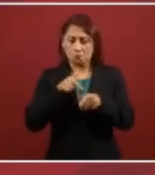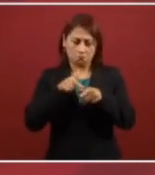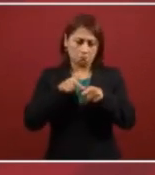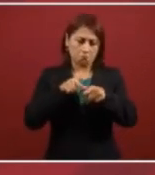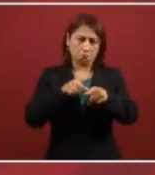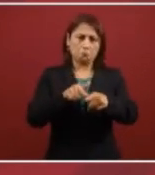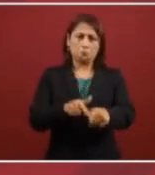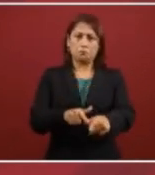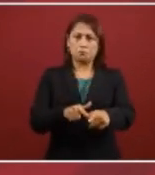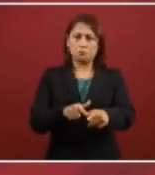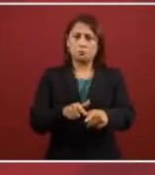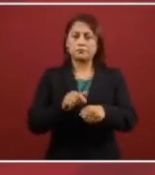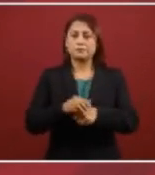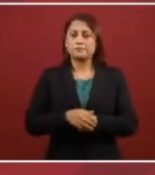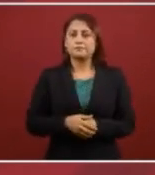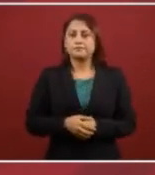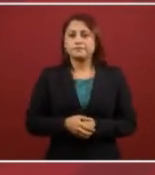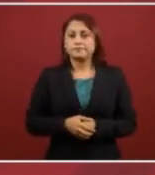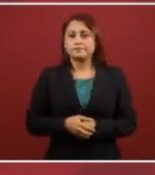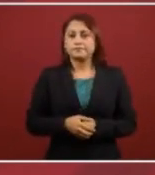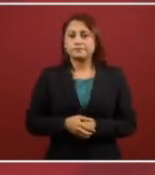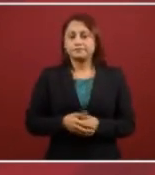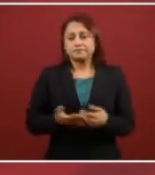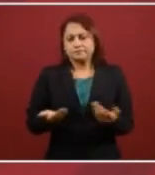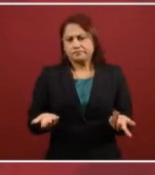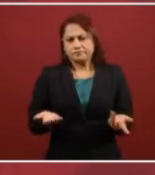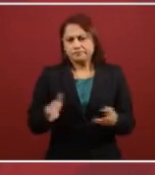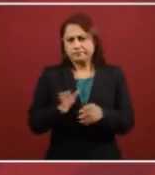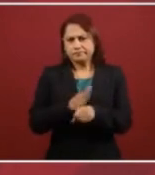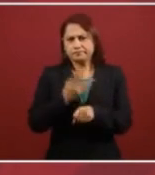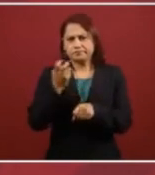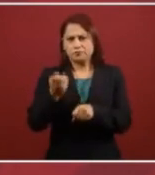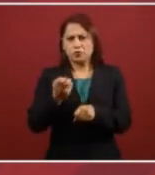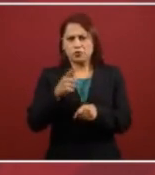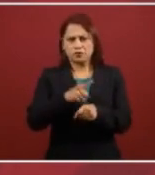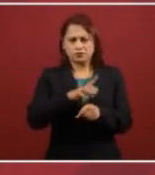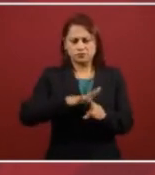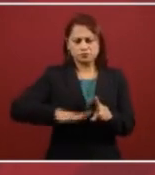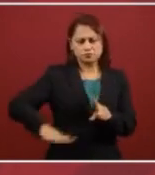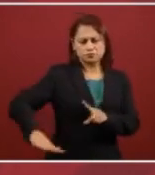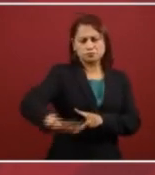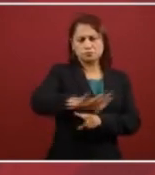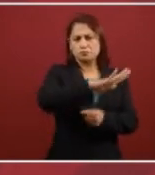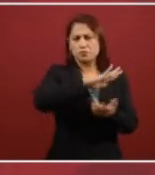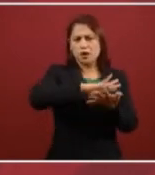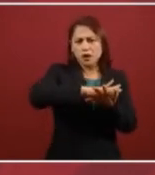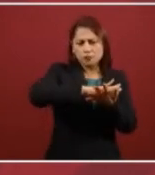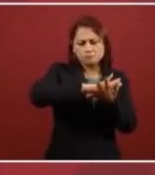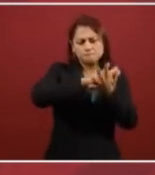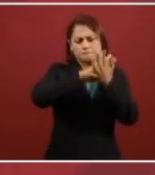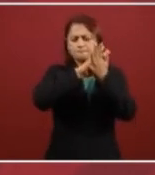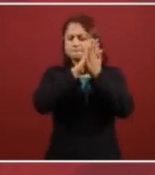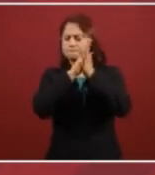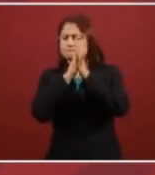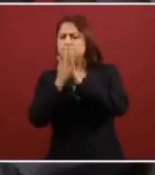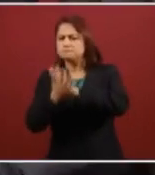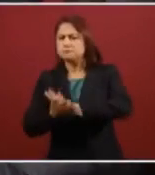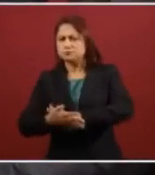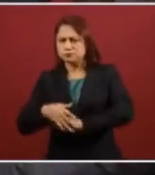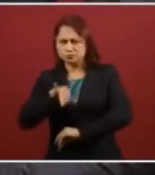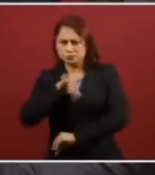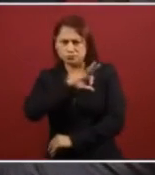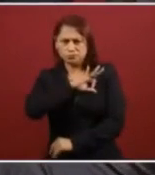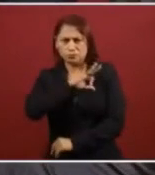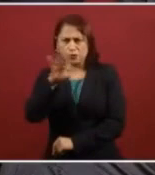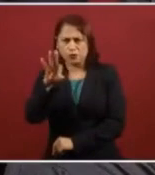podemos, so llevar a cabo la we can continue with the fourth transformation and we're doing very well. And